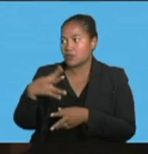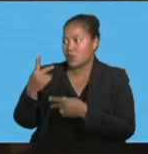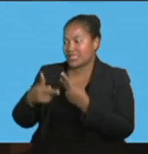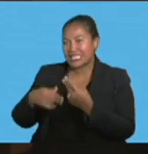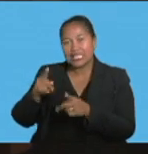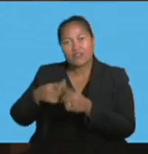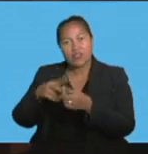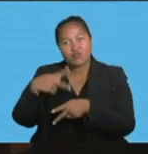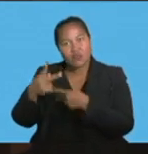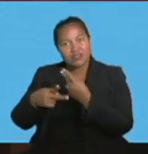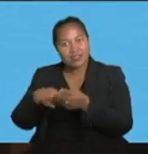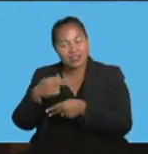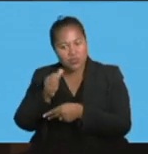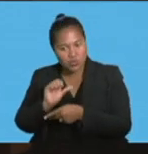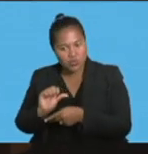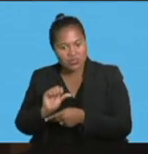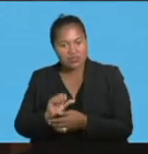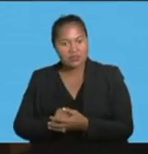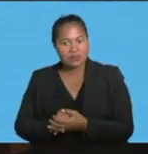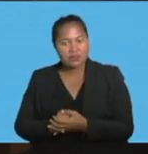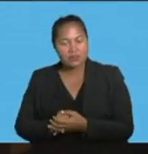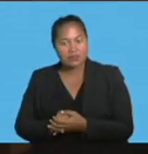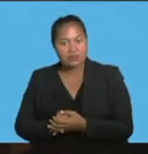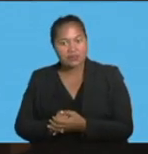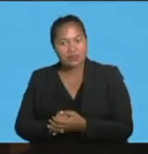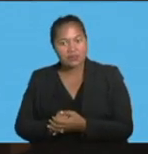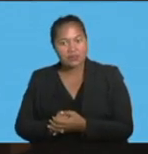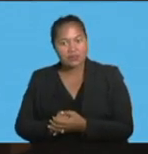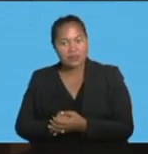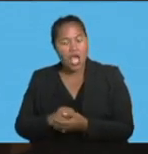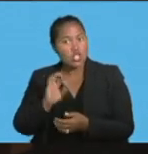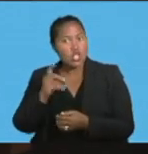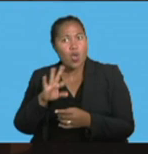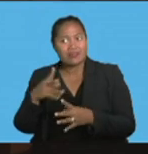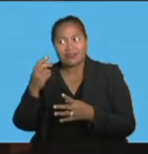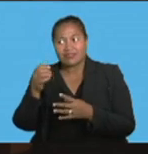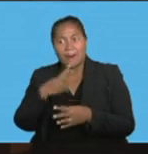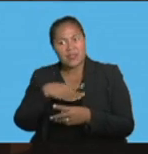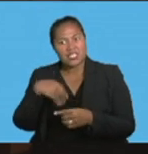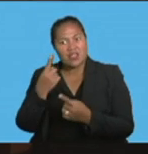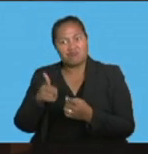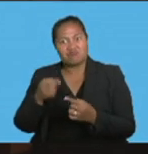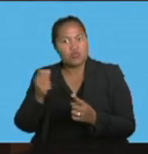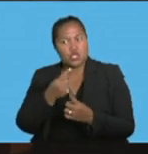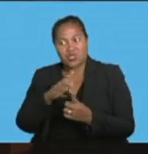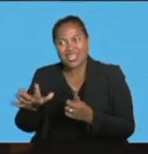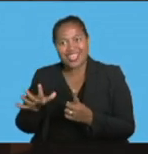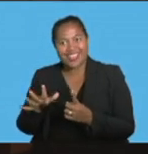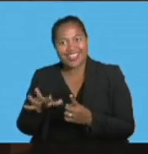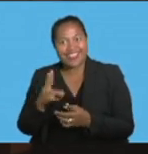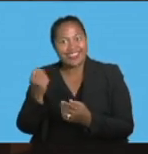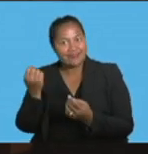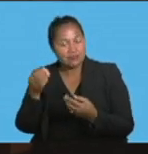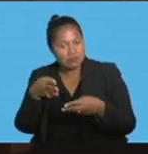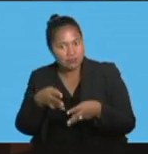for improvement. The Ministry has a unique complaint mechanism where the general public can either call,